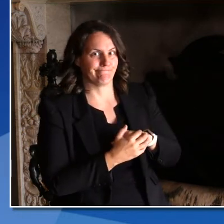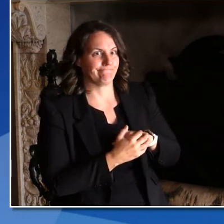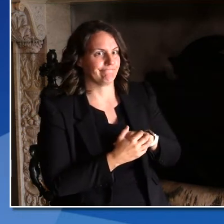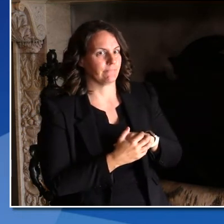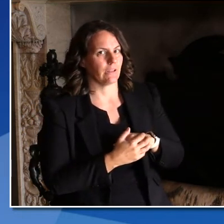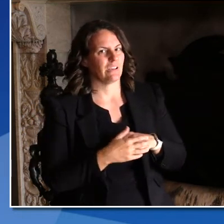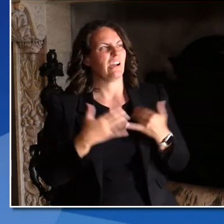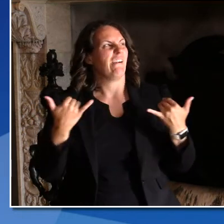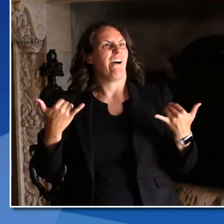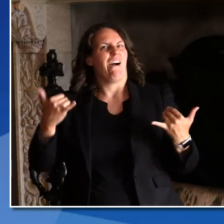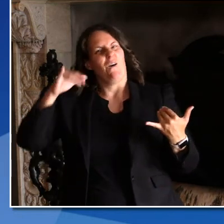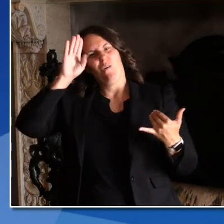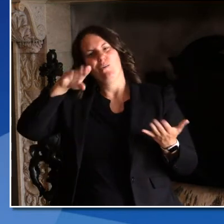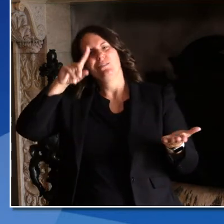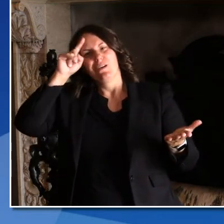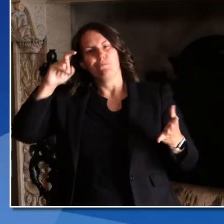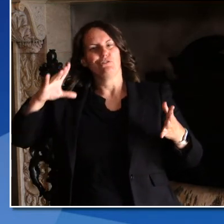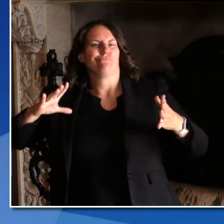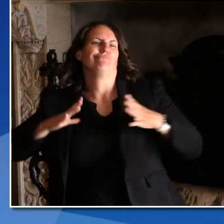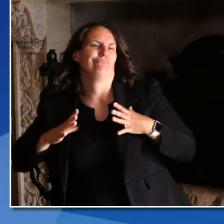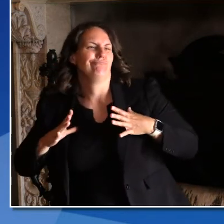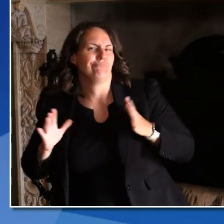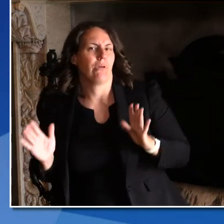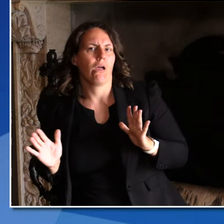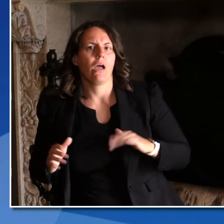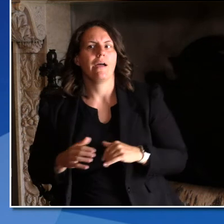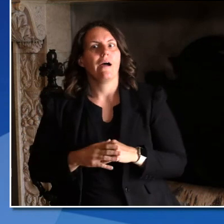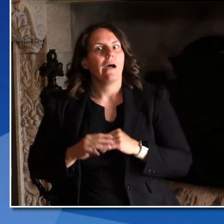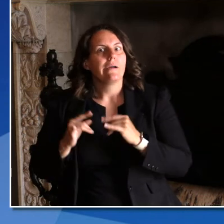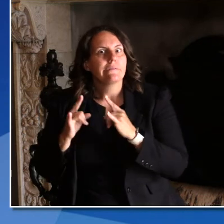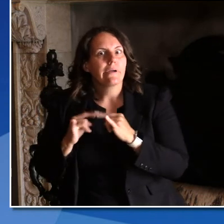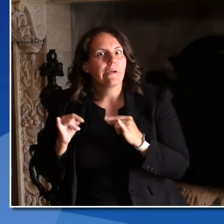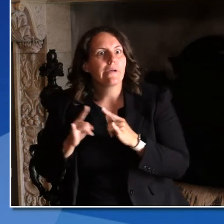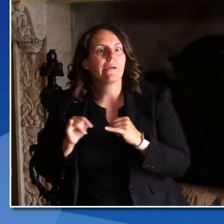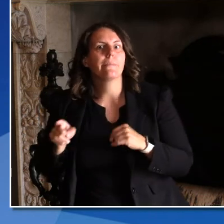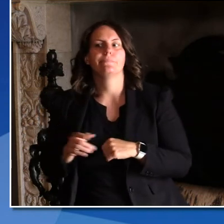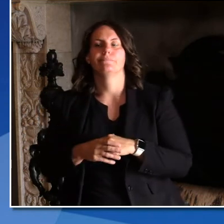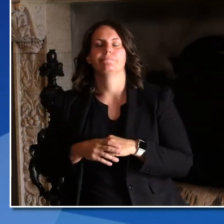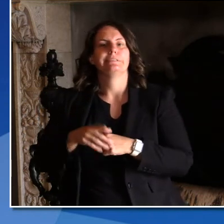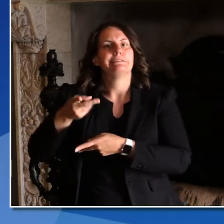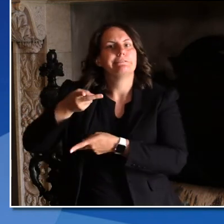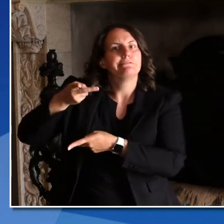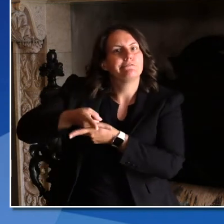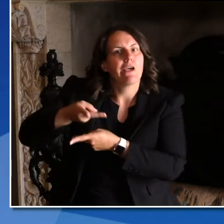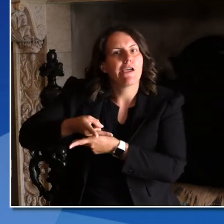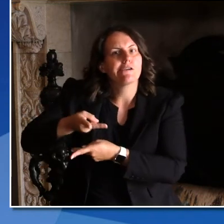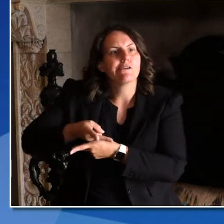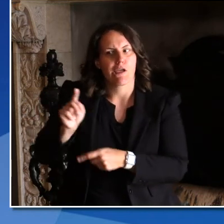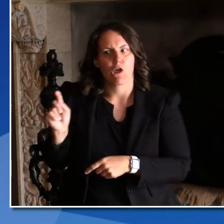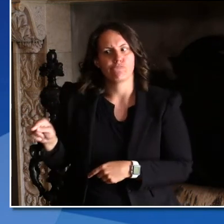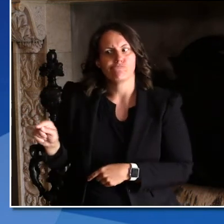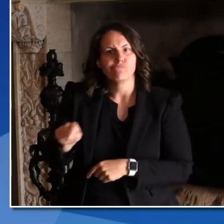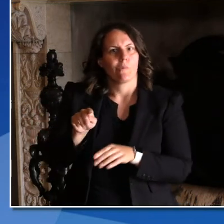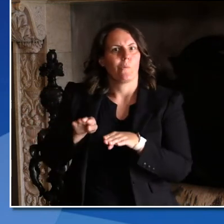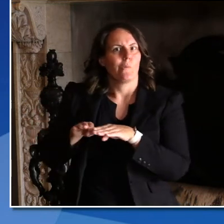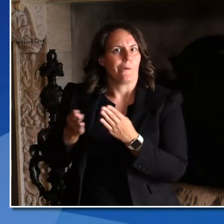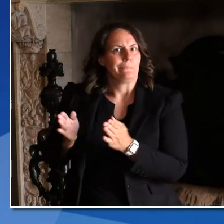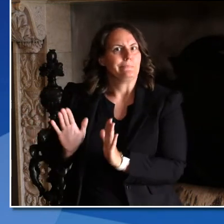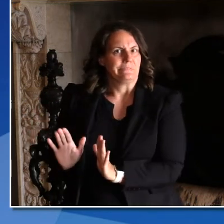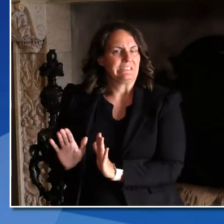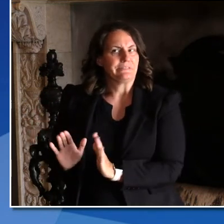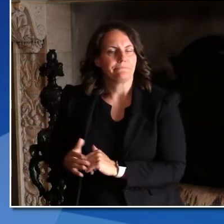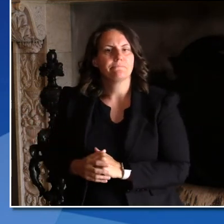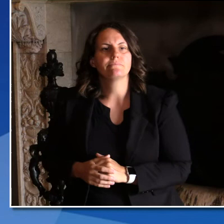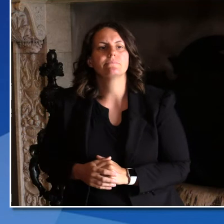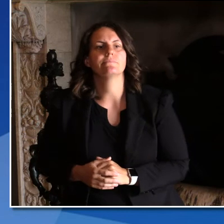of camps, summer camps are open, and daycare settings are open. And I guess I just wondered what we know from